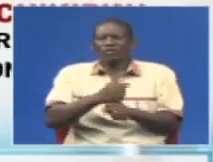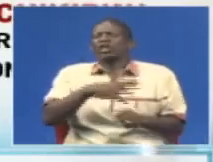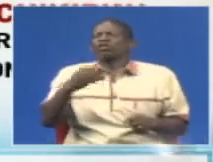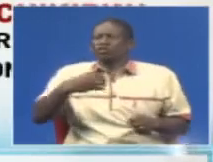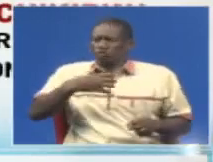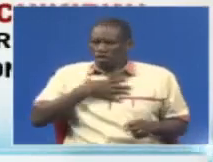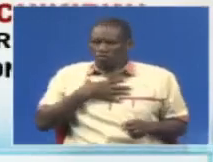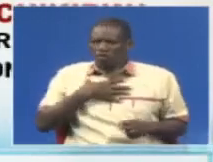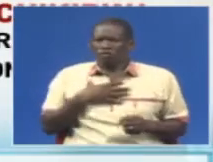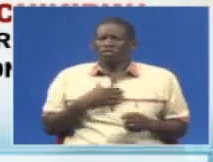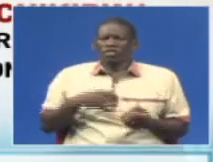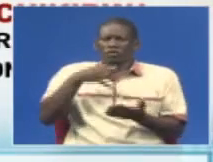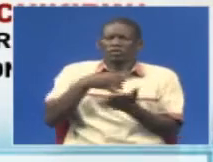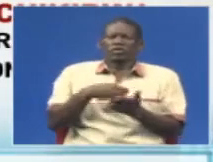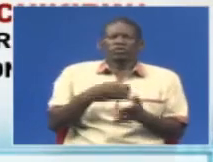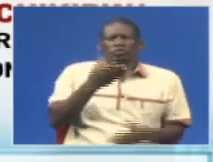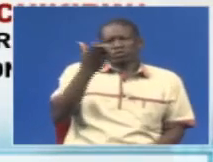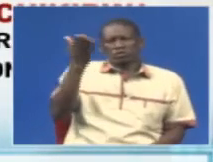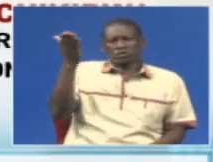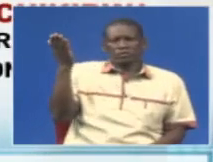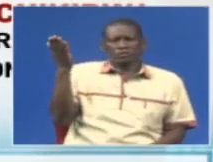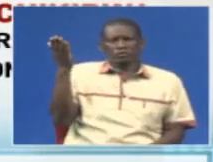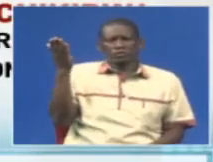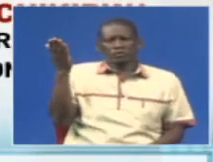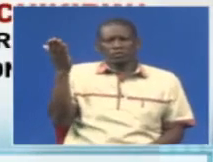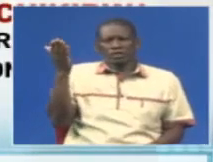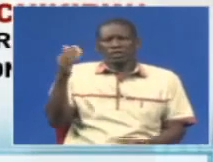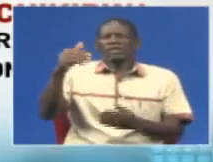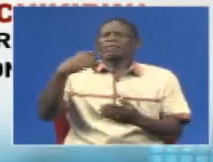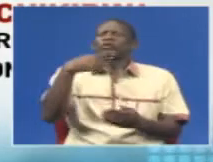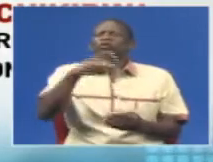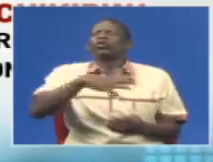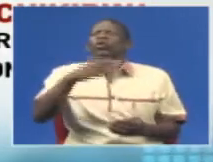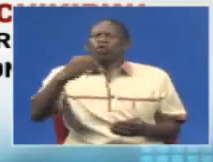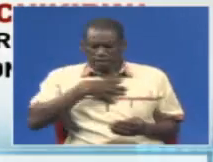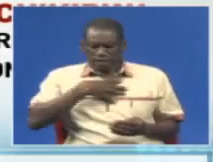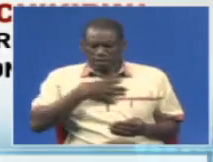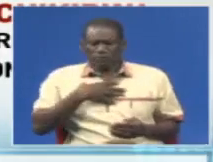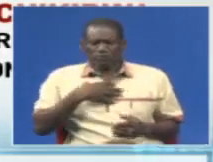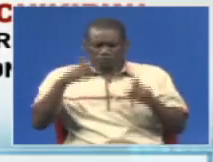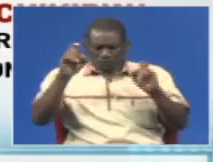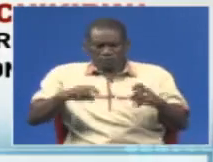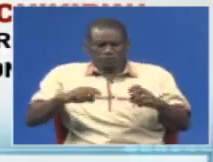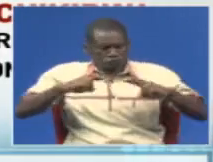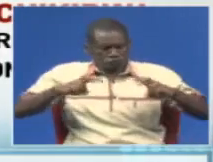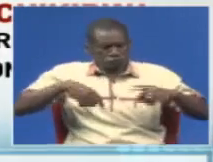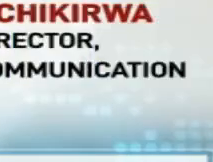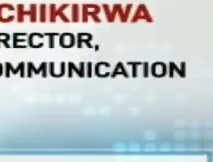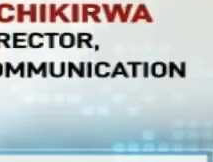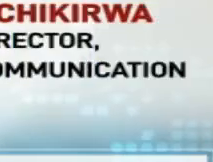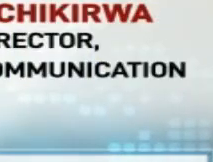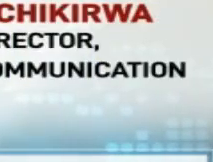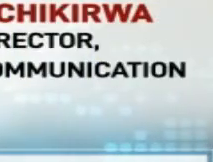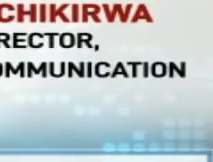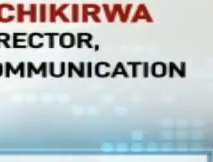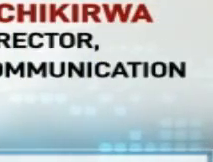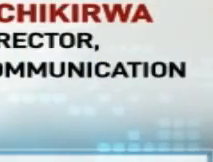Nyambu Njumwa, who is the county economic advisor, Philemon Madeda Mwambingu, who is the head of